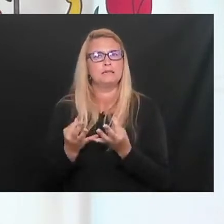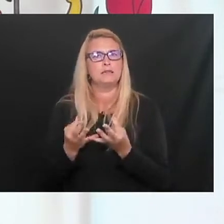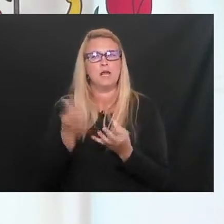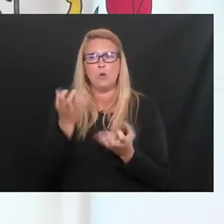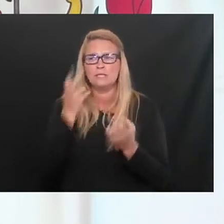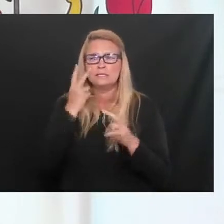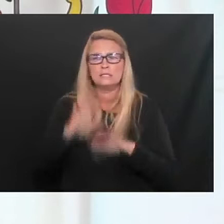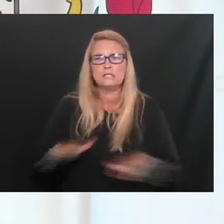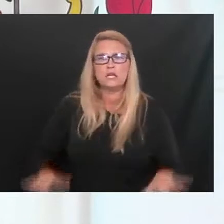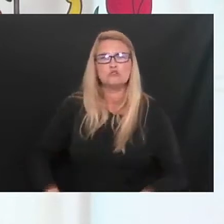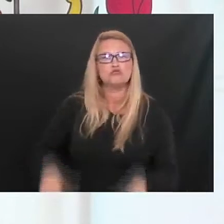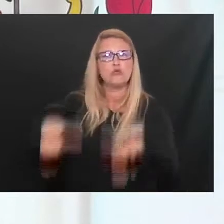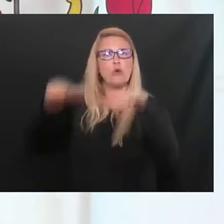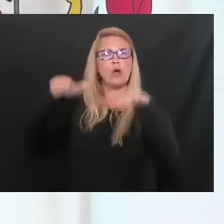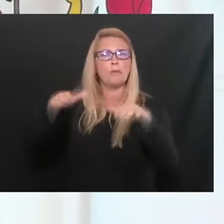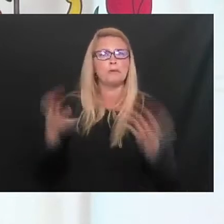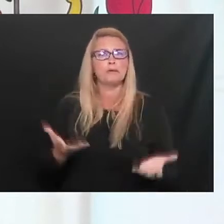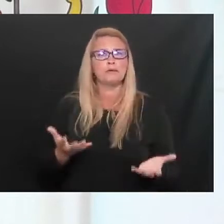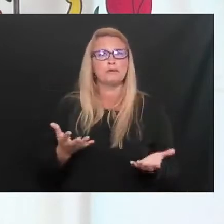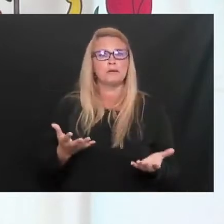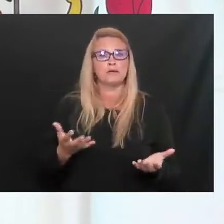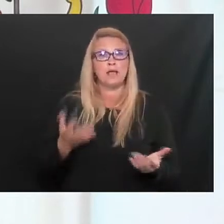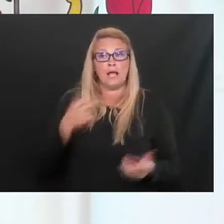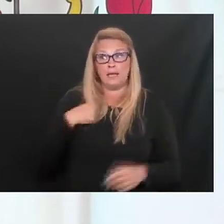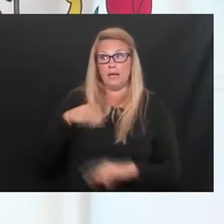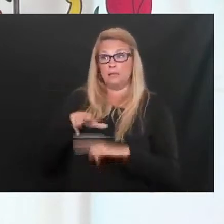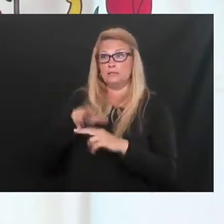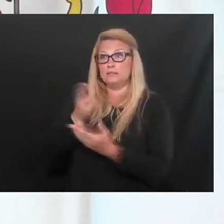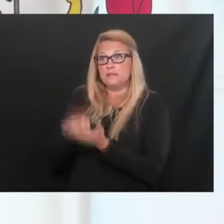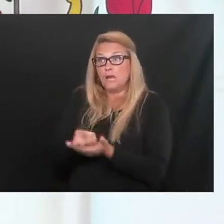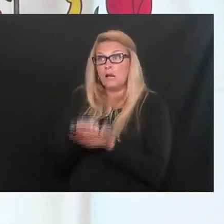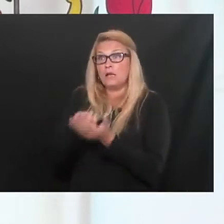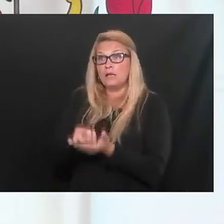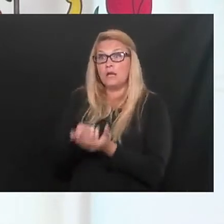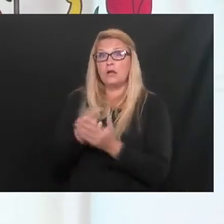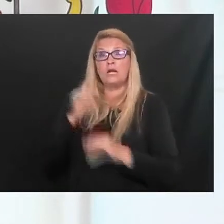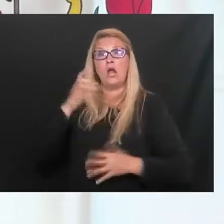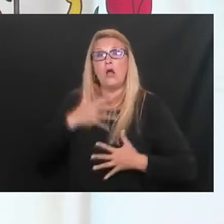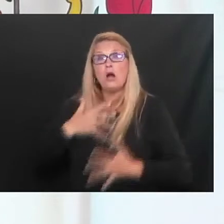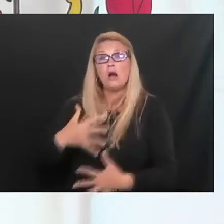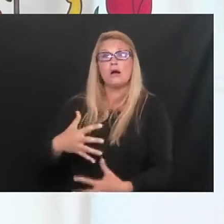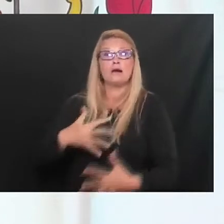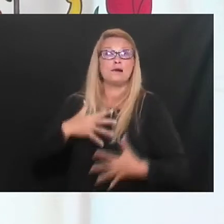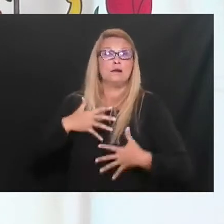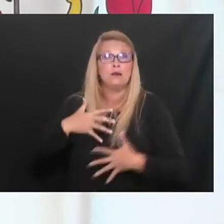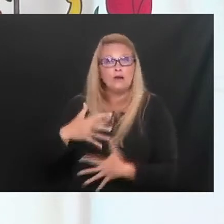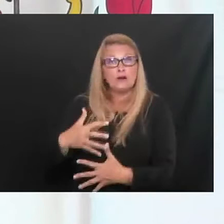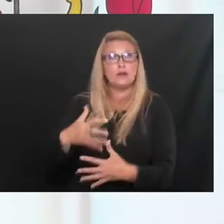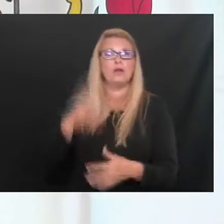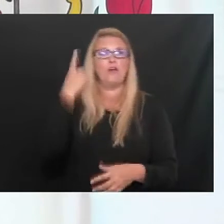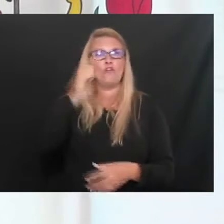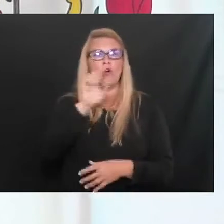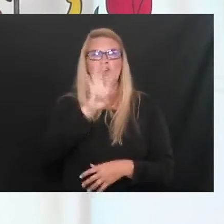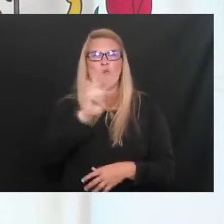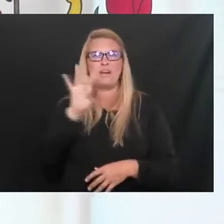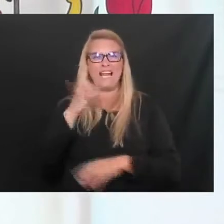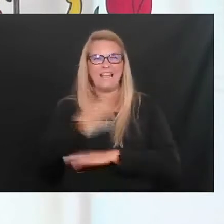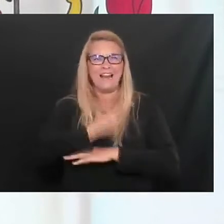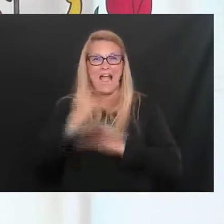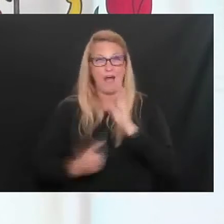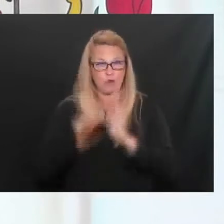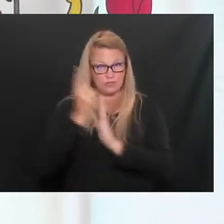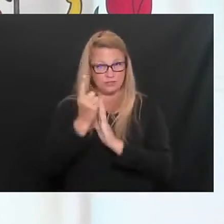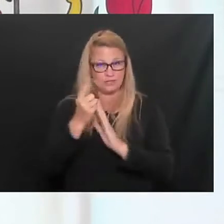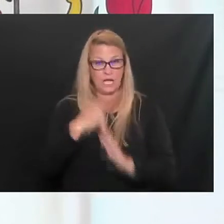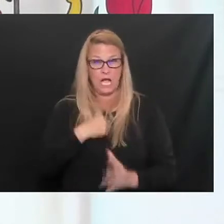grow up. And I sat there in the hospital gasping for breath, and for 48 straight hours I